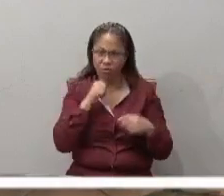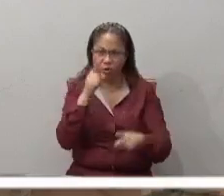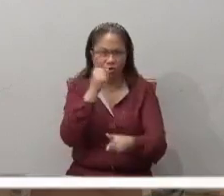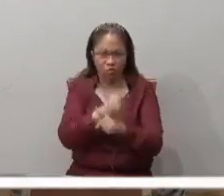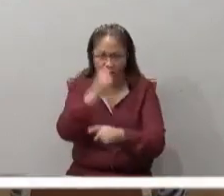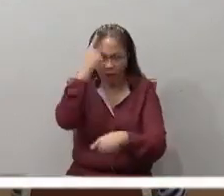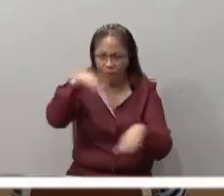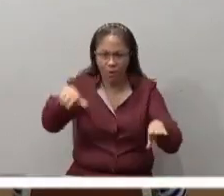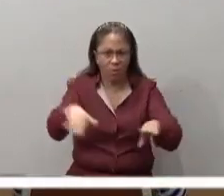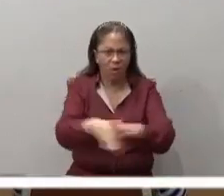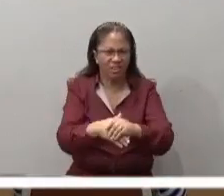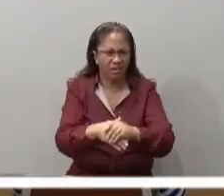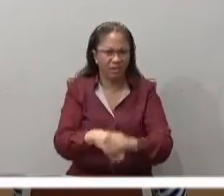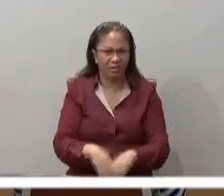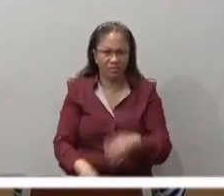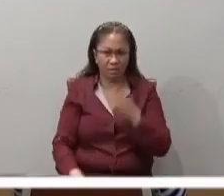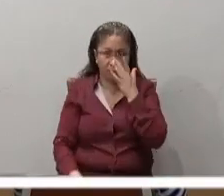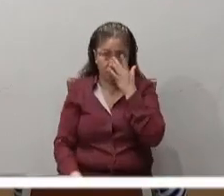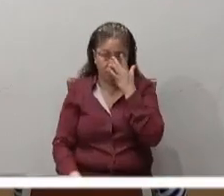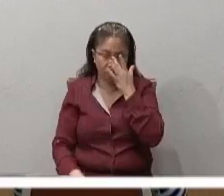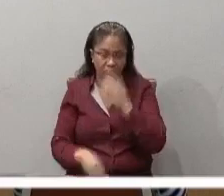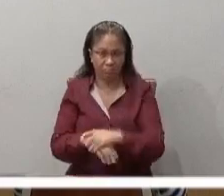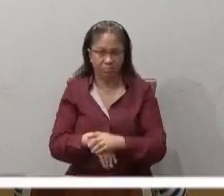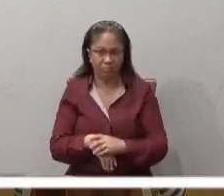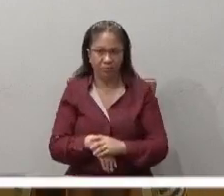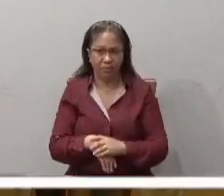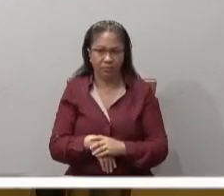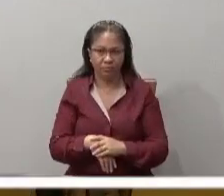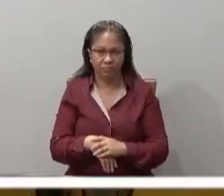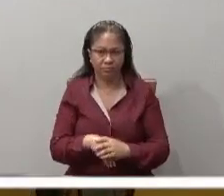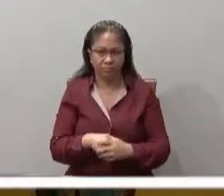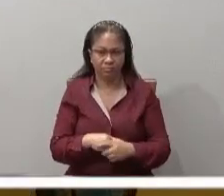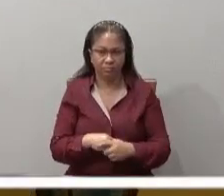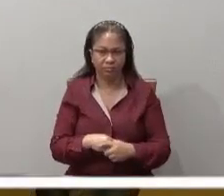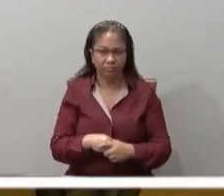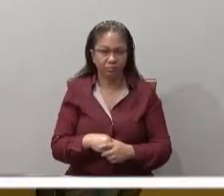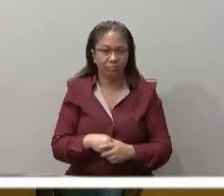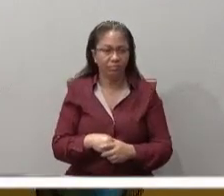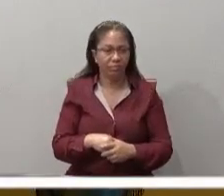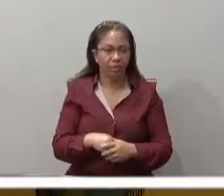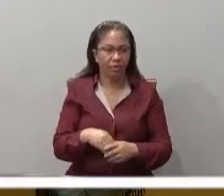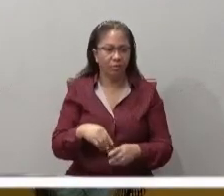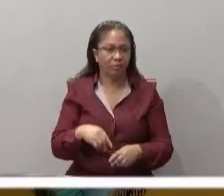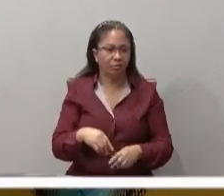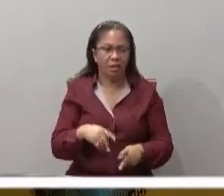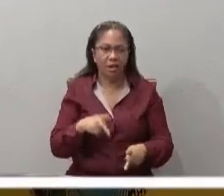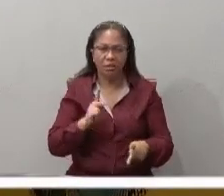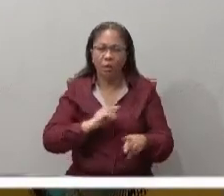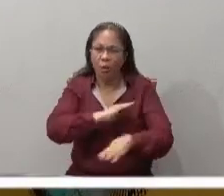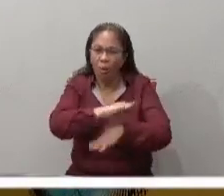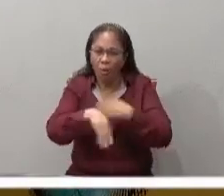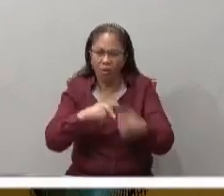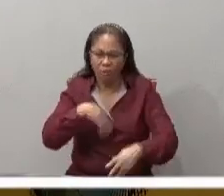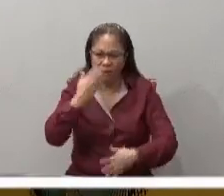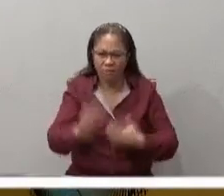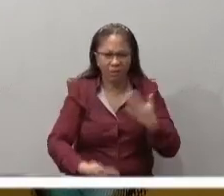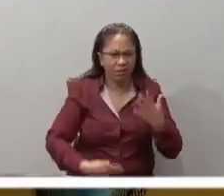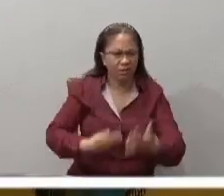boy? Well, they grab people from everywhere. Highways, byways, they say, bring everybody, good, bad,